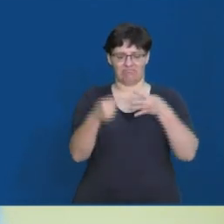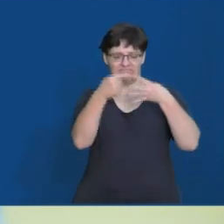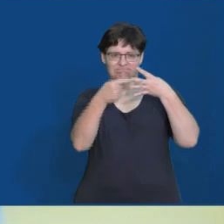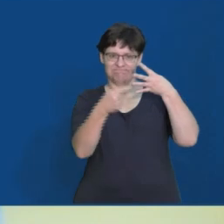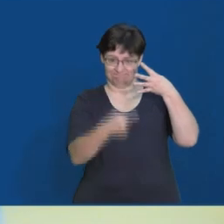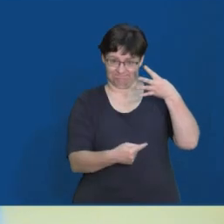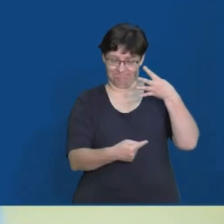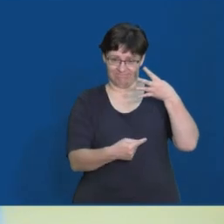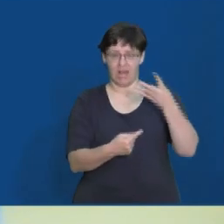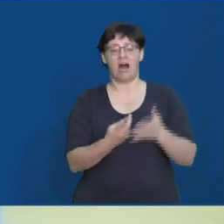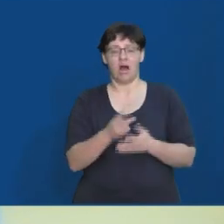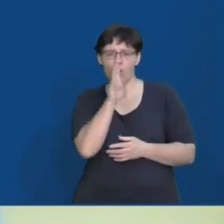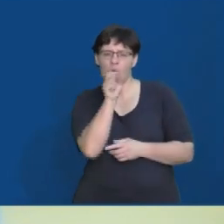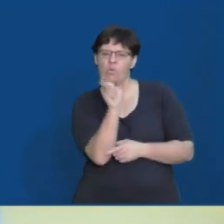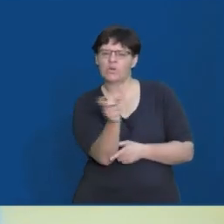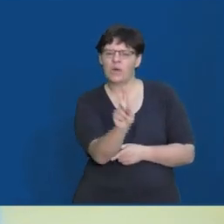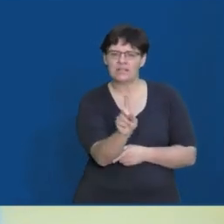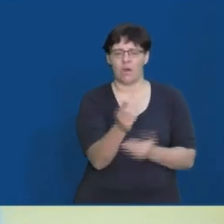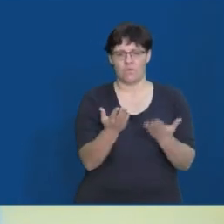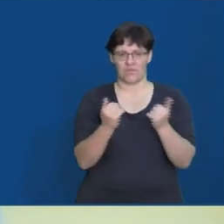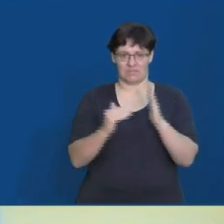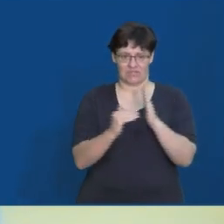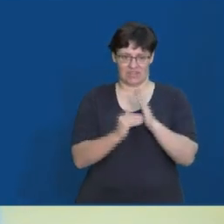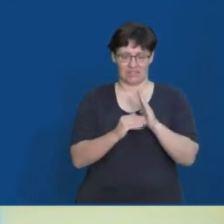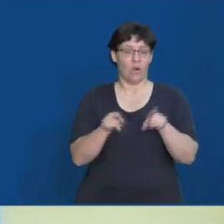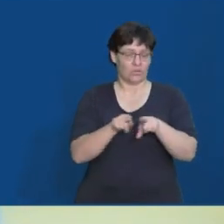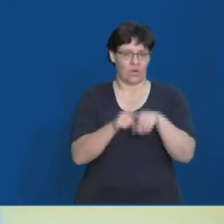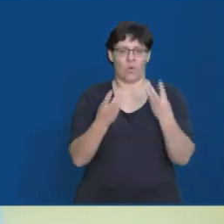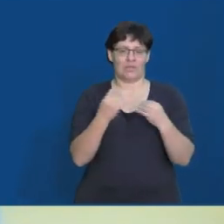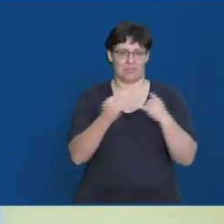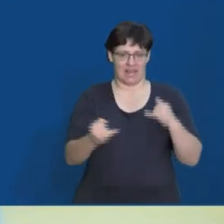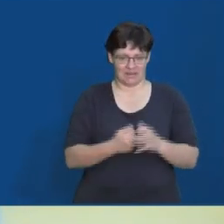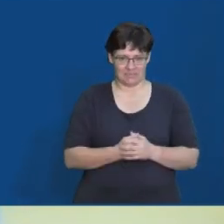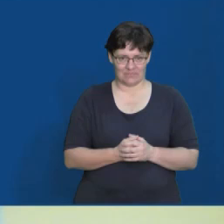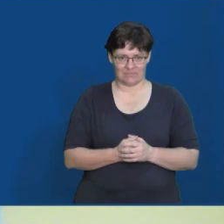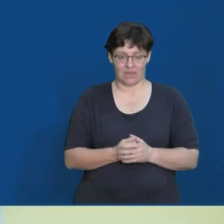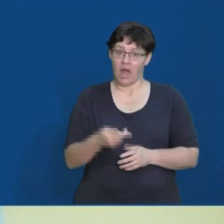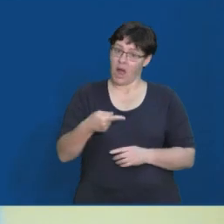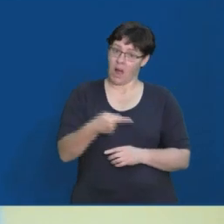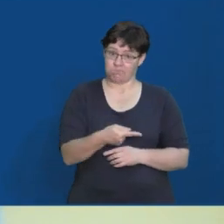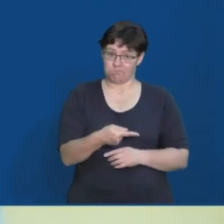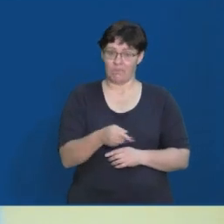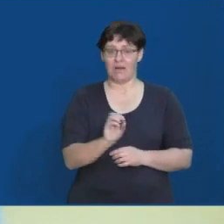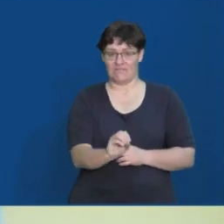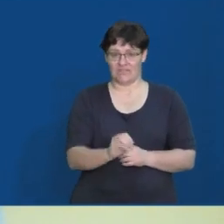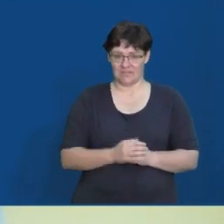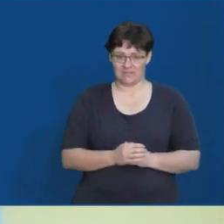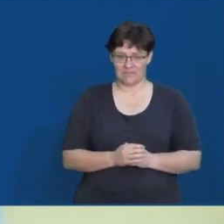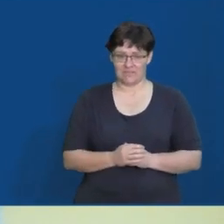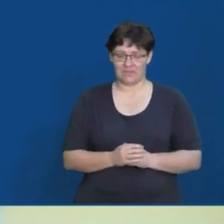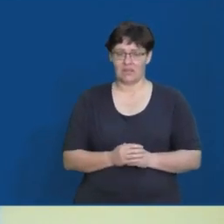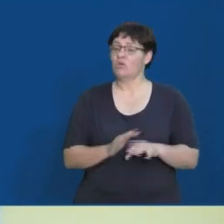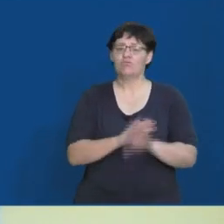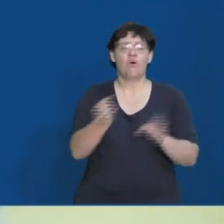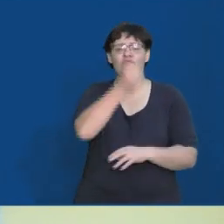our social media platforms, search for Matrix, as well as our WhatsApp line. The details will be on the screen.